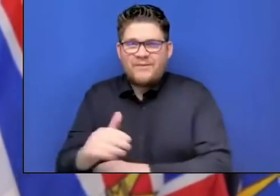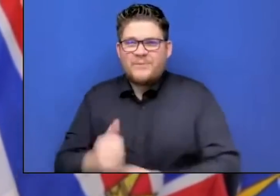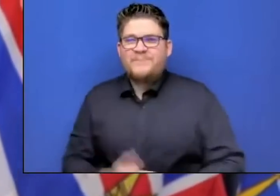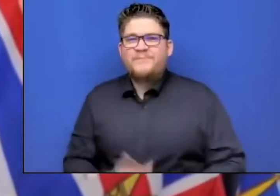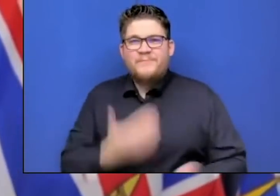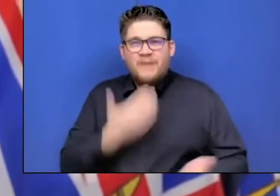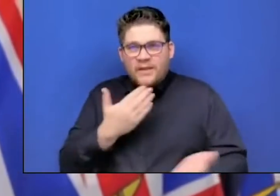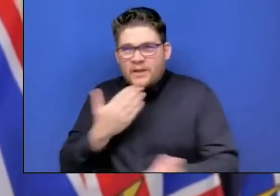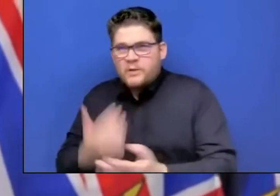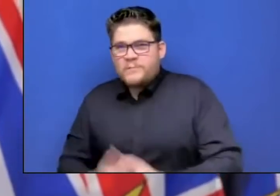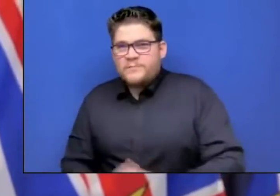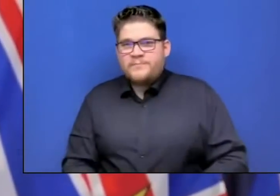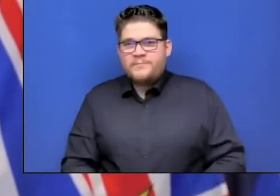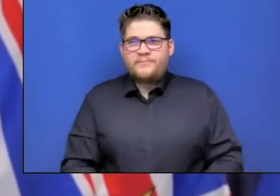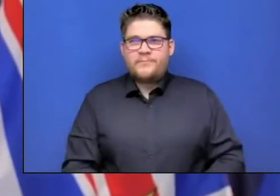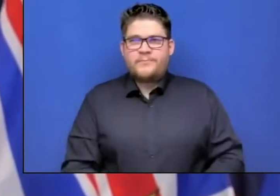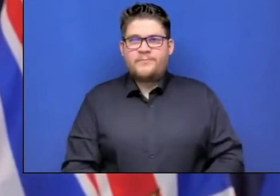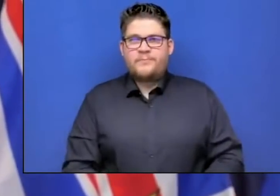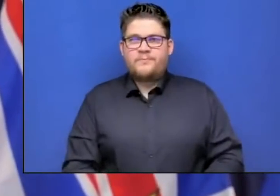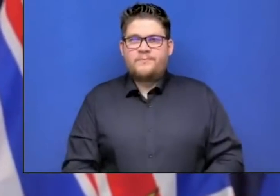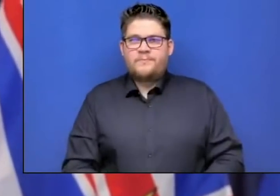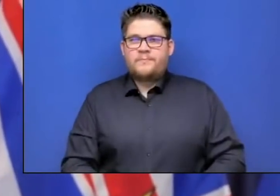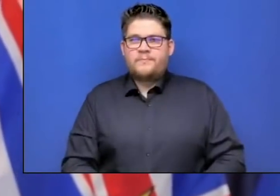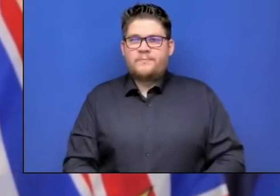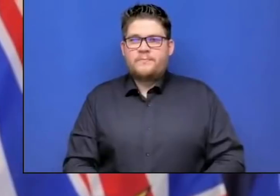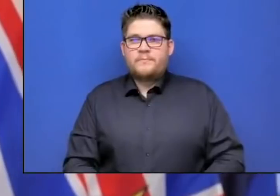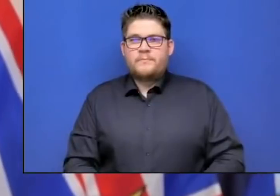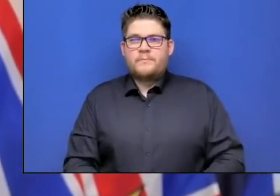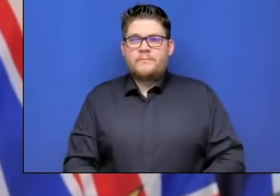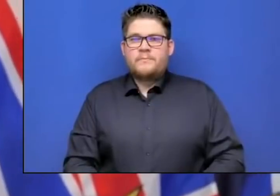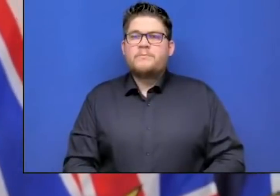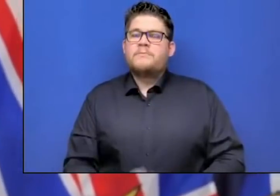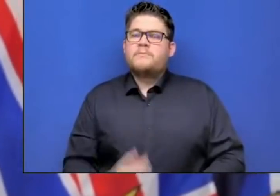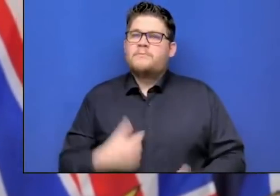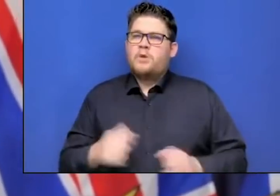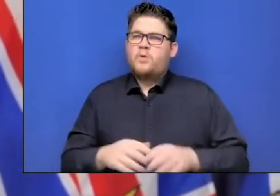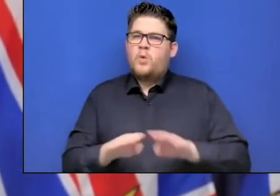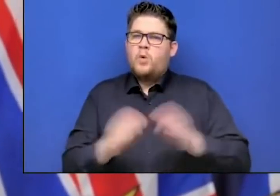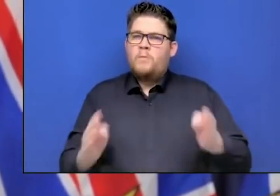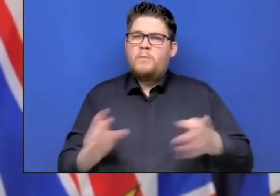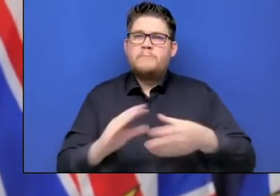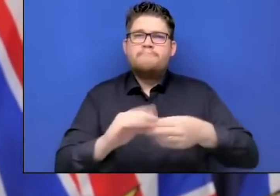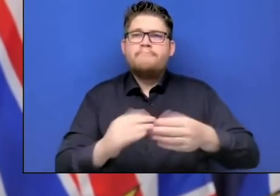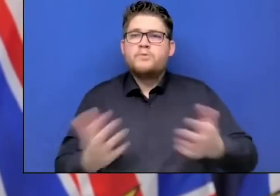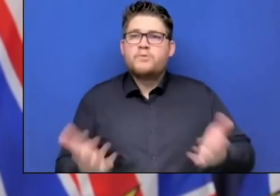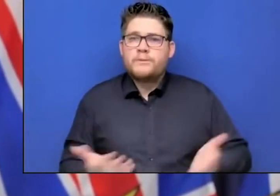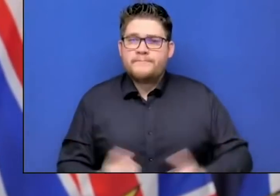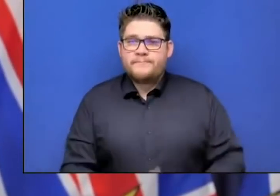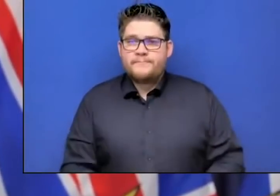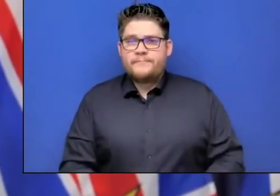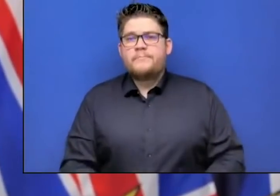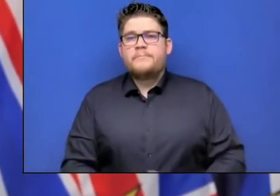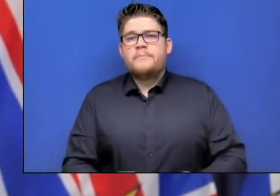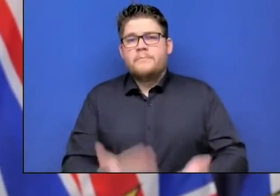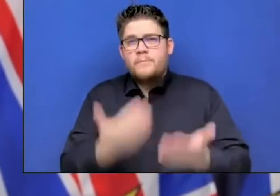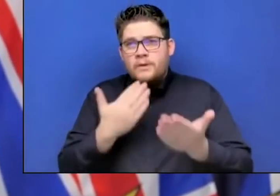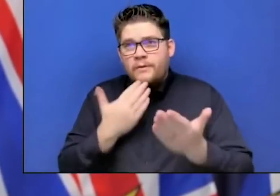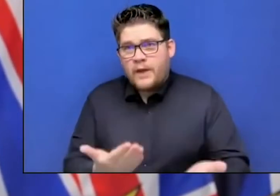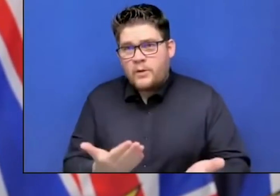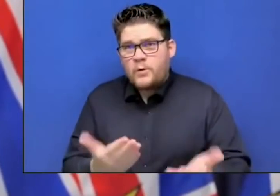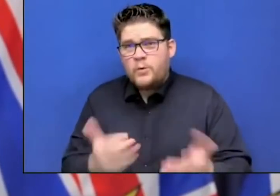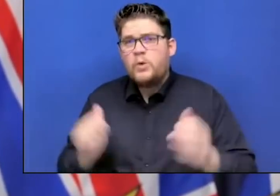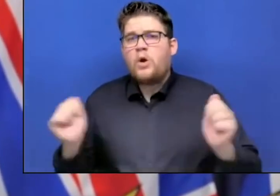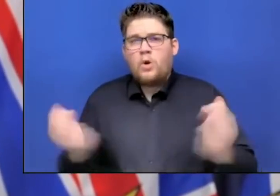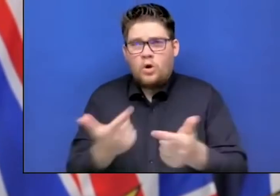Good afternoon, and thank you, Minister Ralston, Minister Farnworth. I'd like to begin with a huge and heartfelt thanks to all